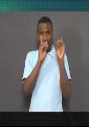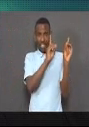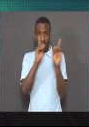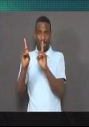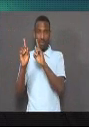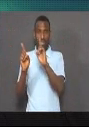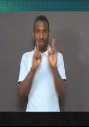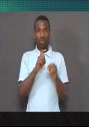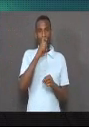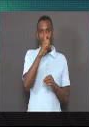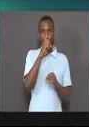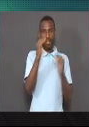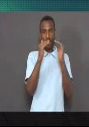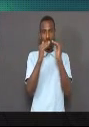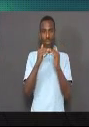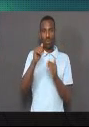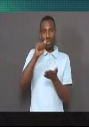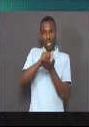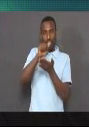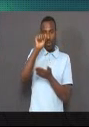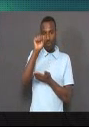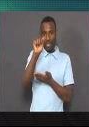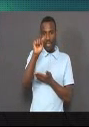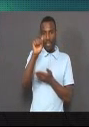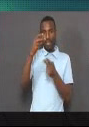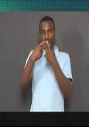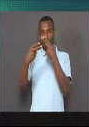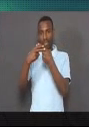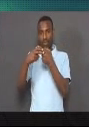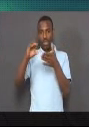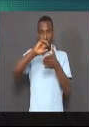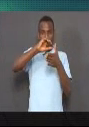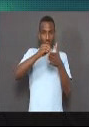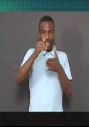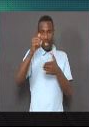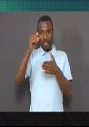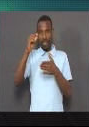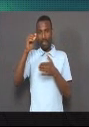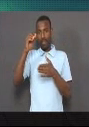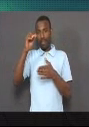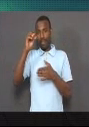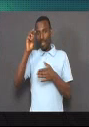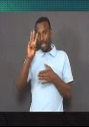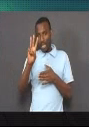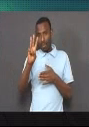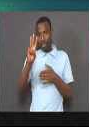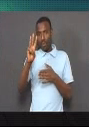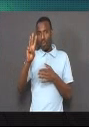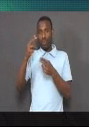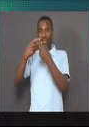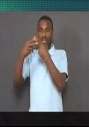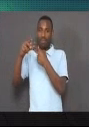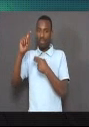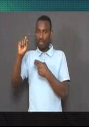The cosine equation for displacement is amplitude times the cosine